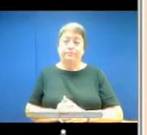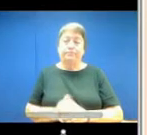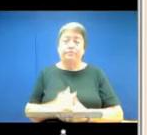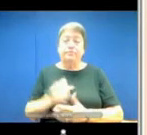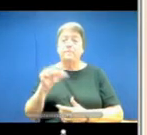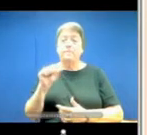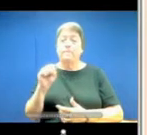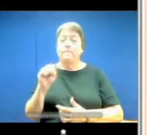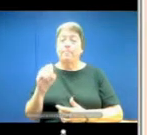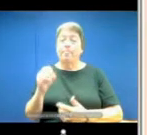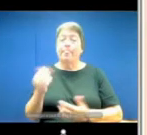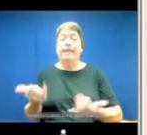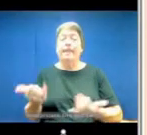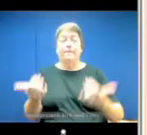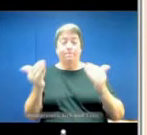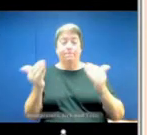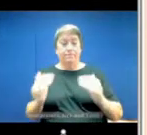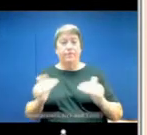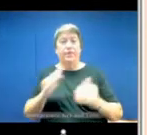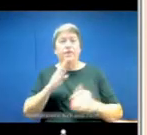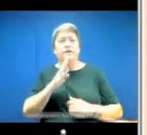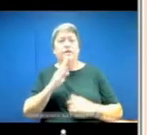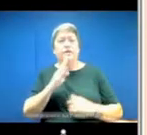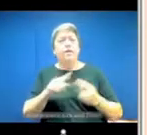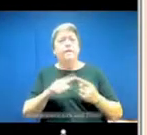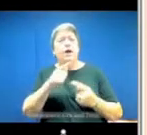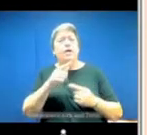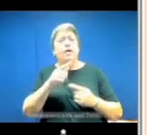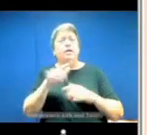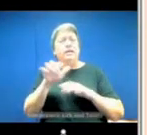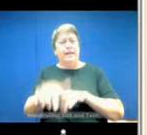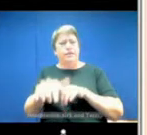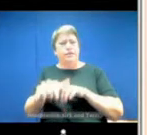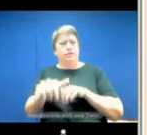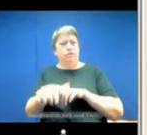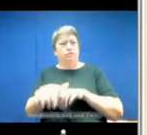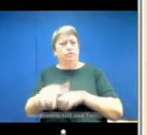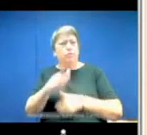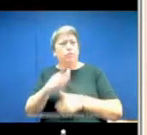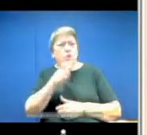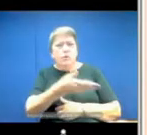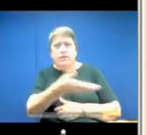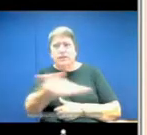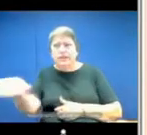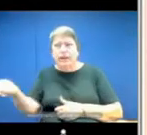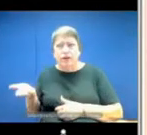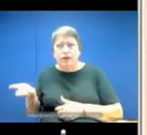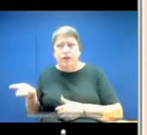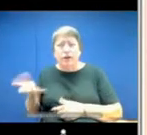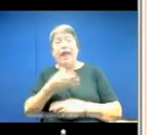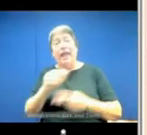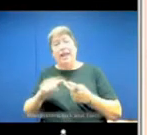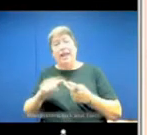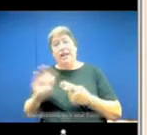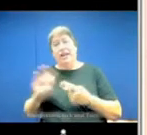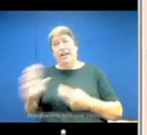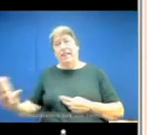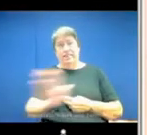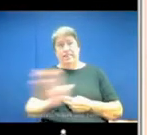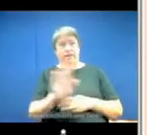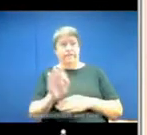So let's talk a little bit about who is present at a deposition and what their functions are.